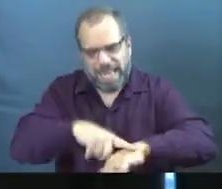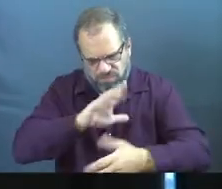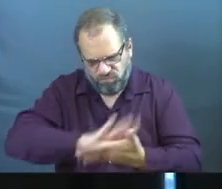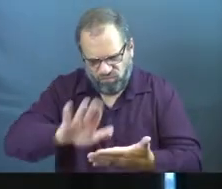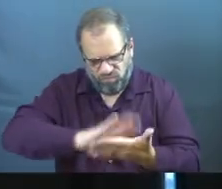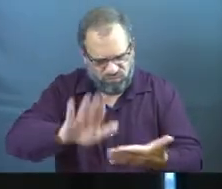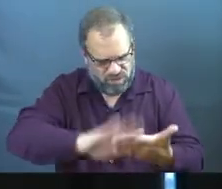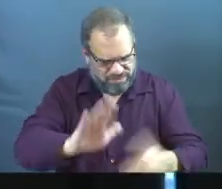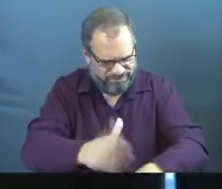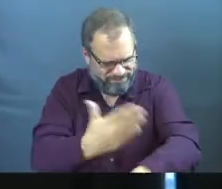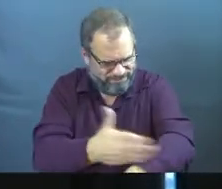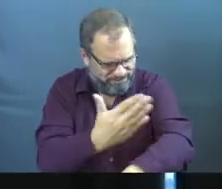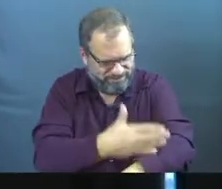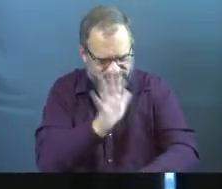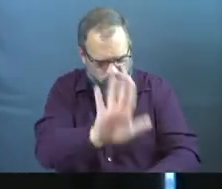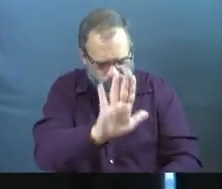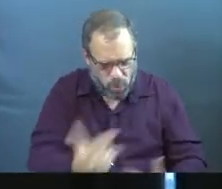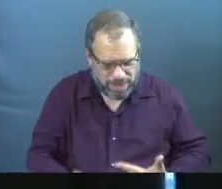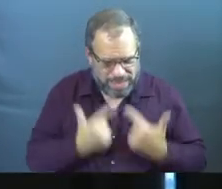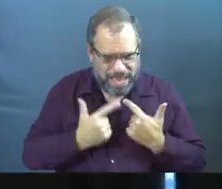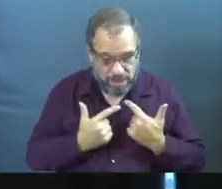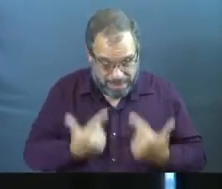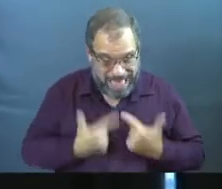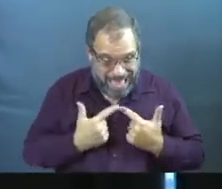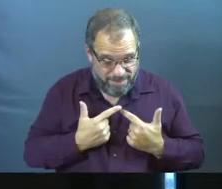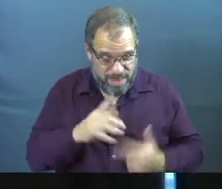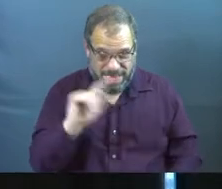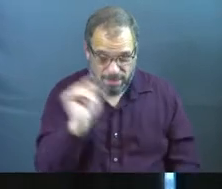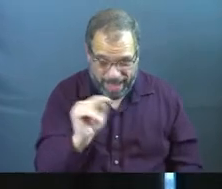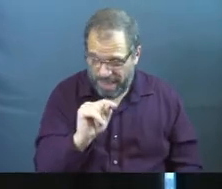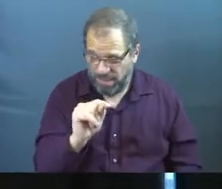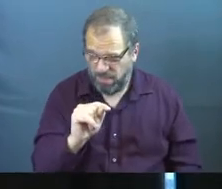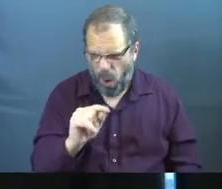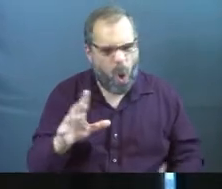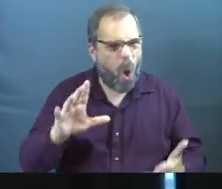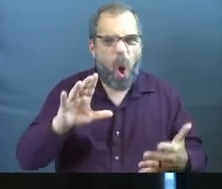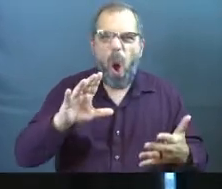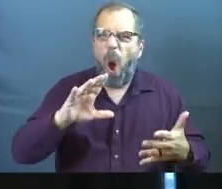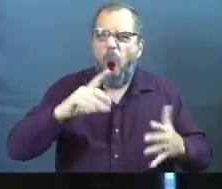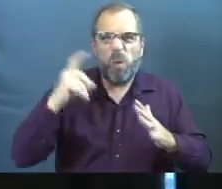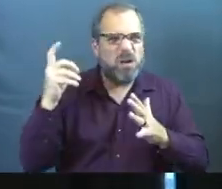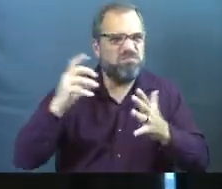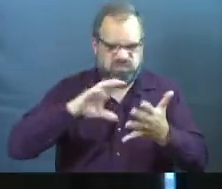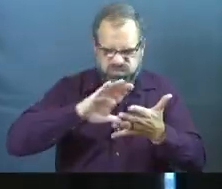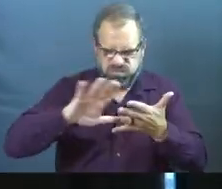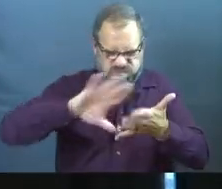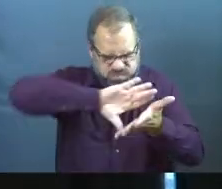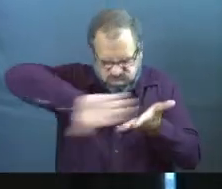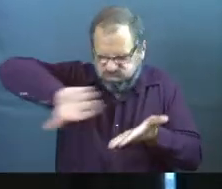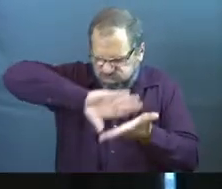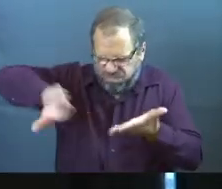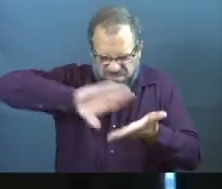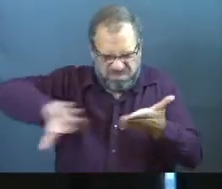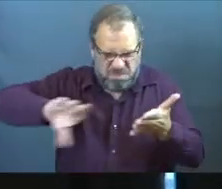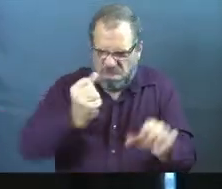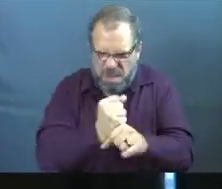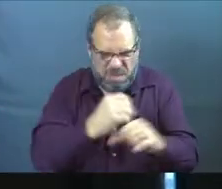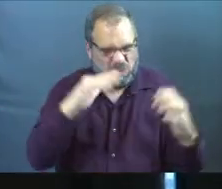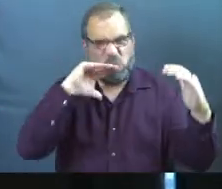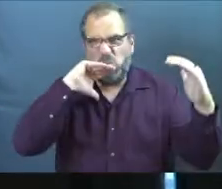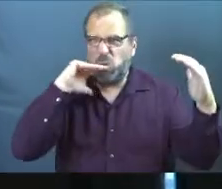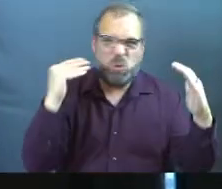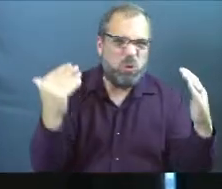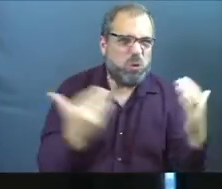clean some stuff out. This part of your life, the bathroom, it's gutted. We're down to the studs, right? And we're going to clean it out, and we're going to make